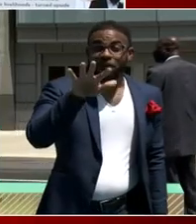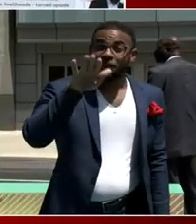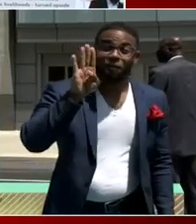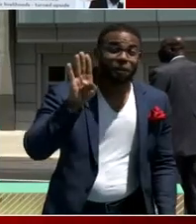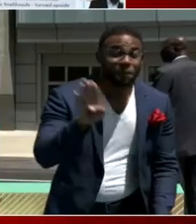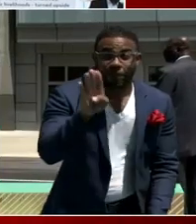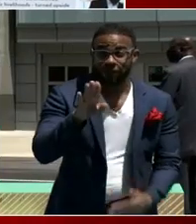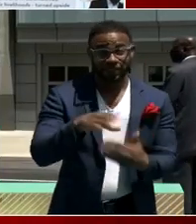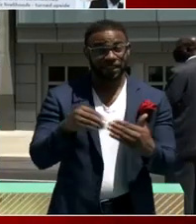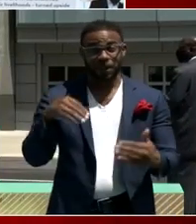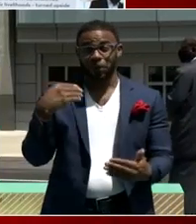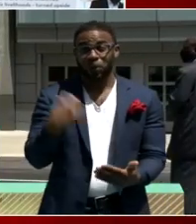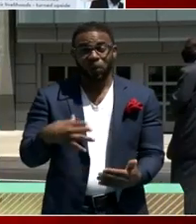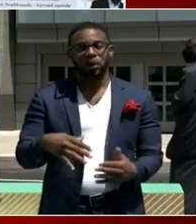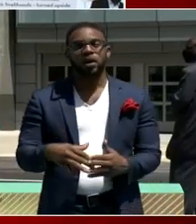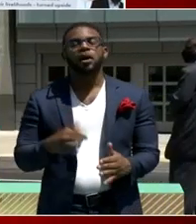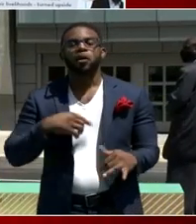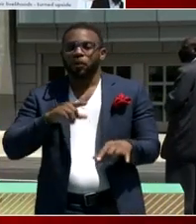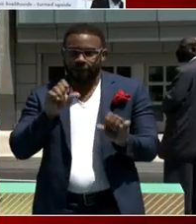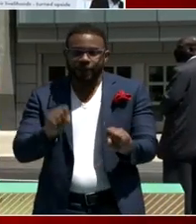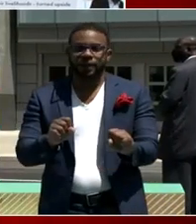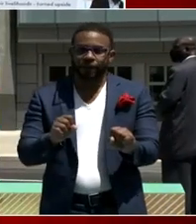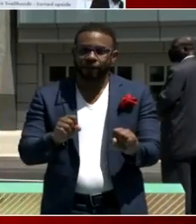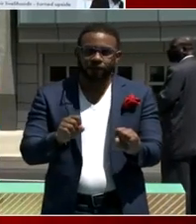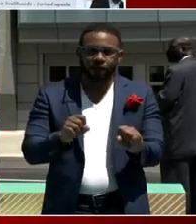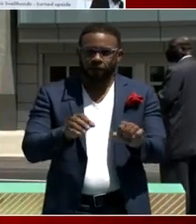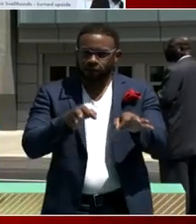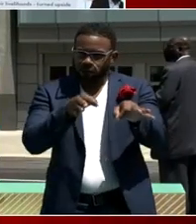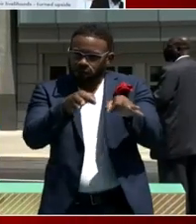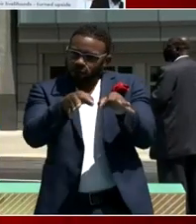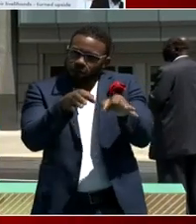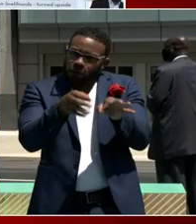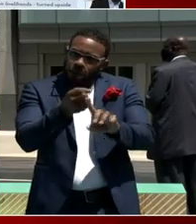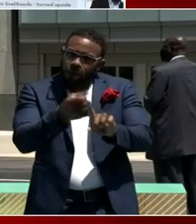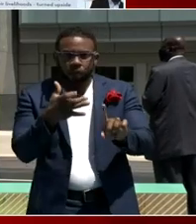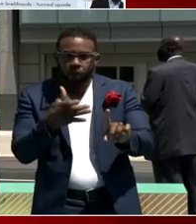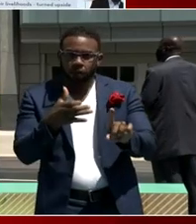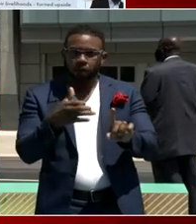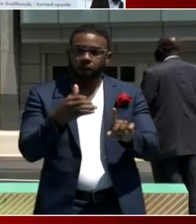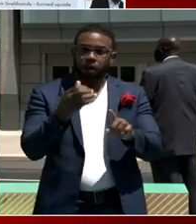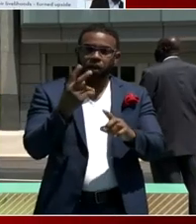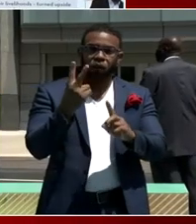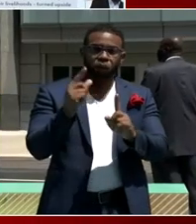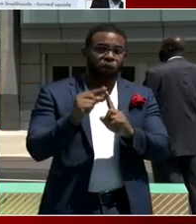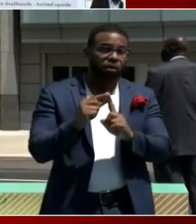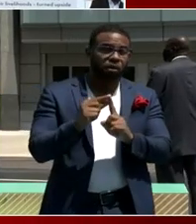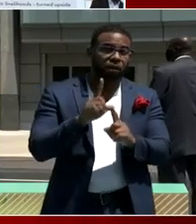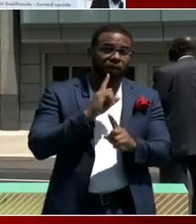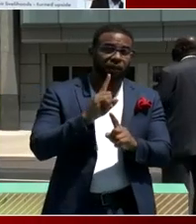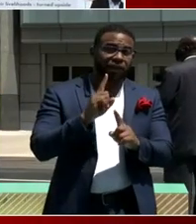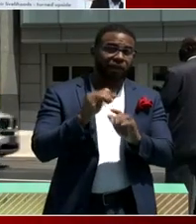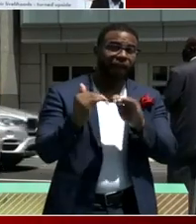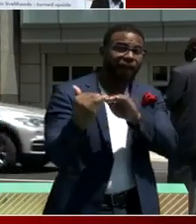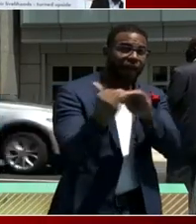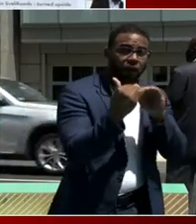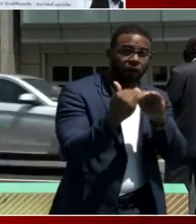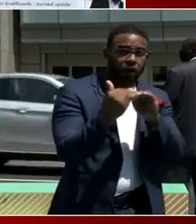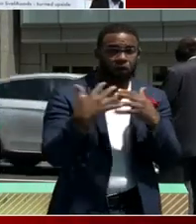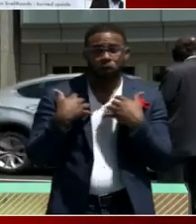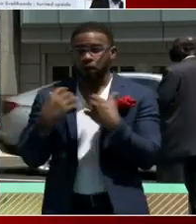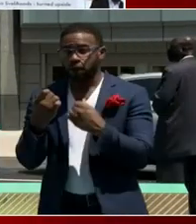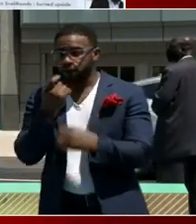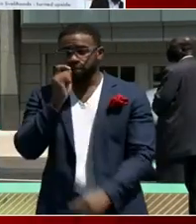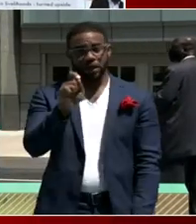$17.5 billion. And we can describe that budget in two words, and that's equity and